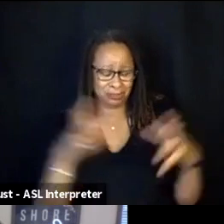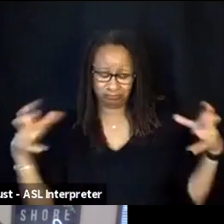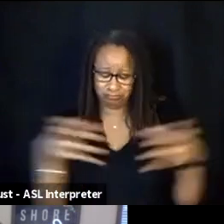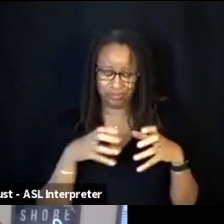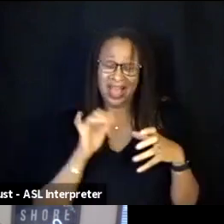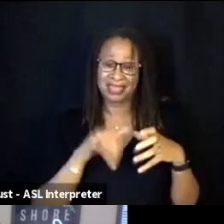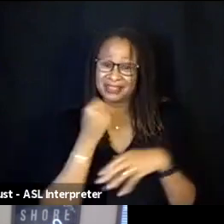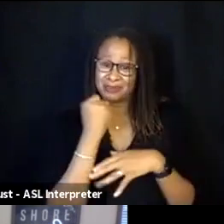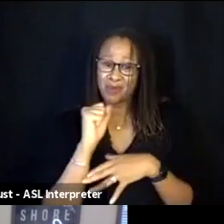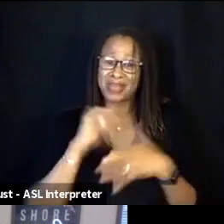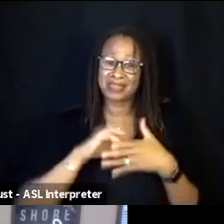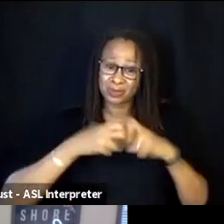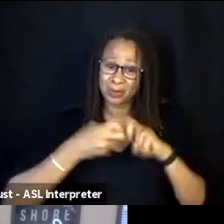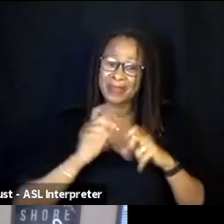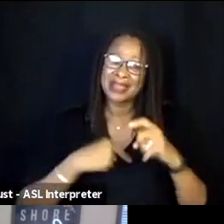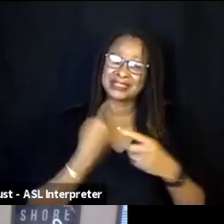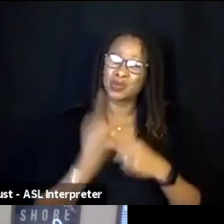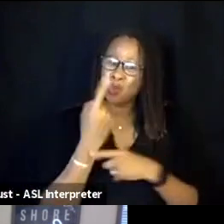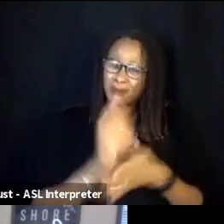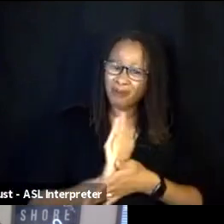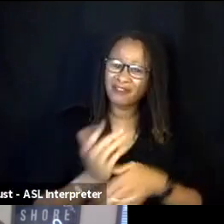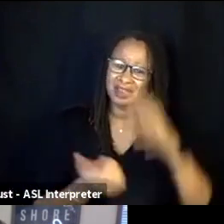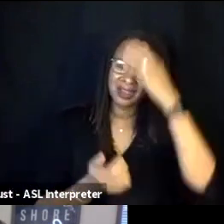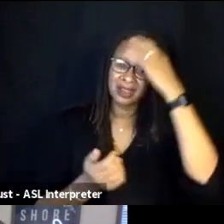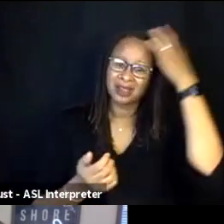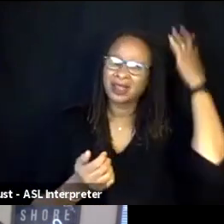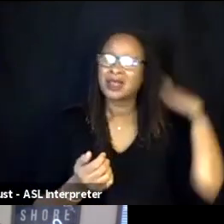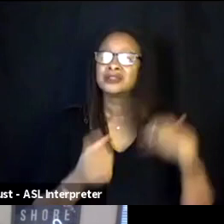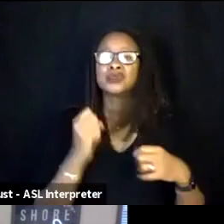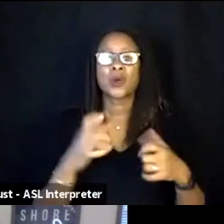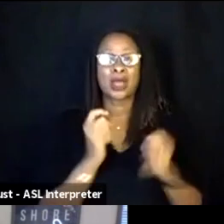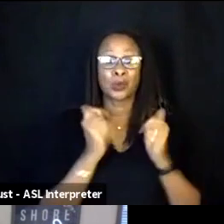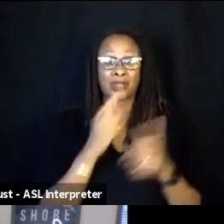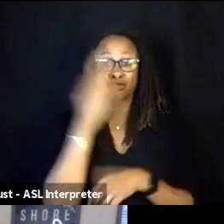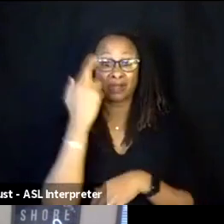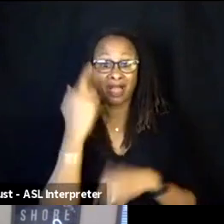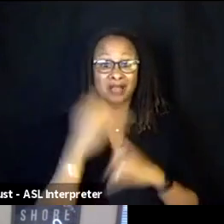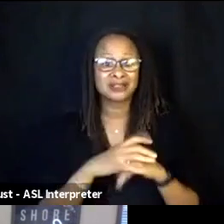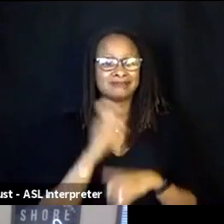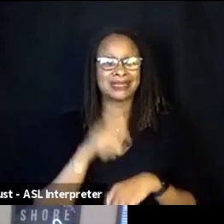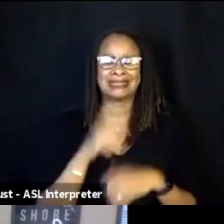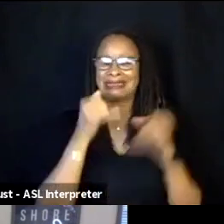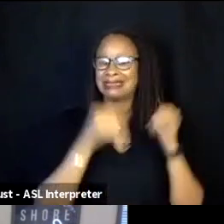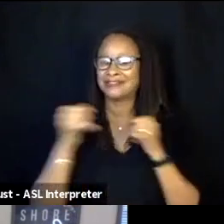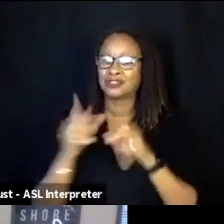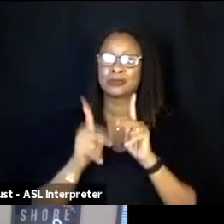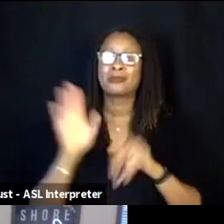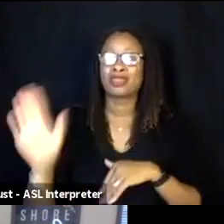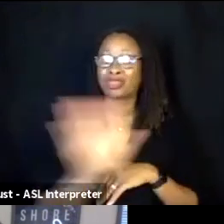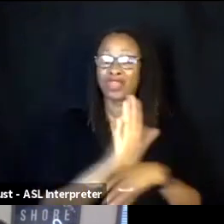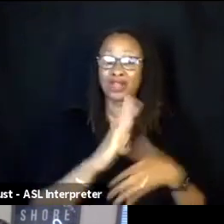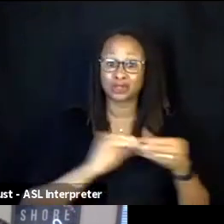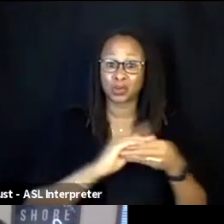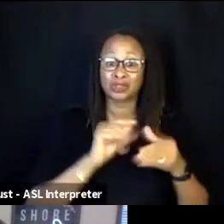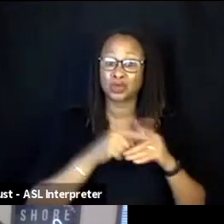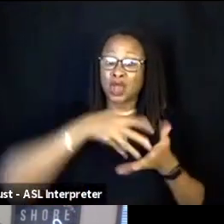movement and this issue into one film. And so I quickly realized that I would need individual people's stories to root the film so